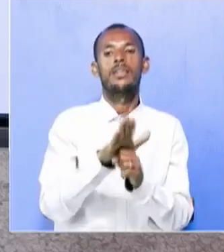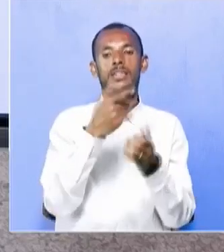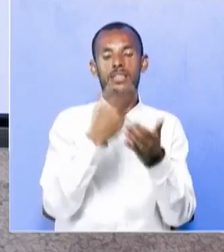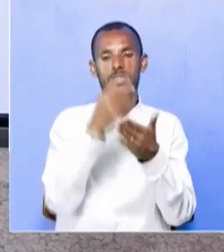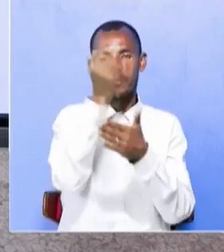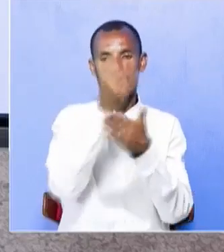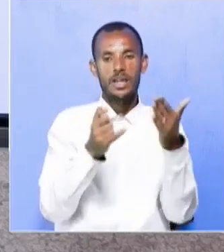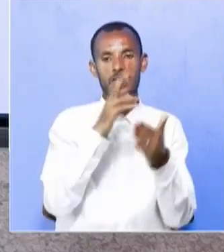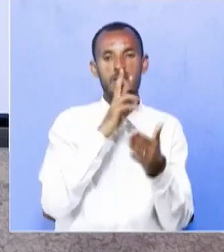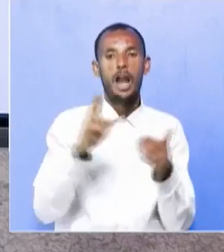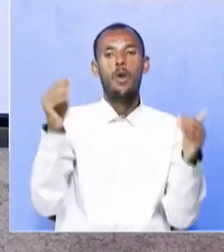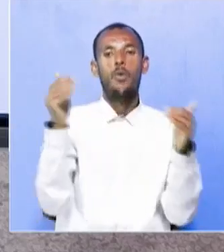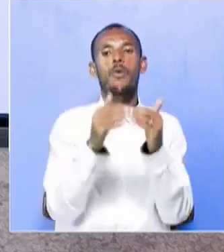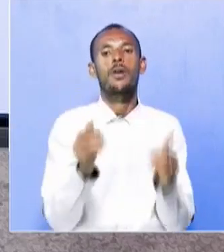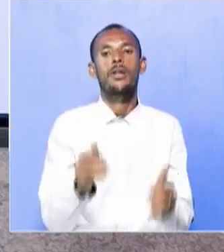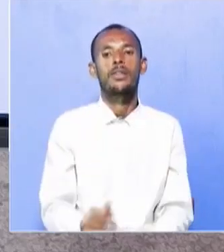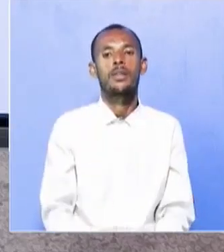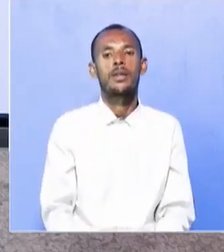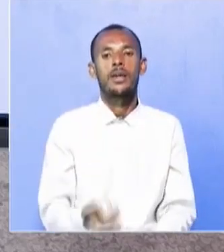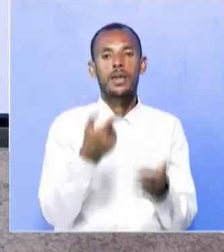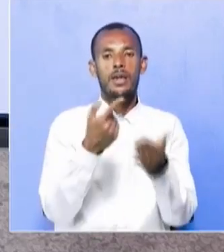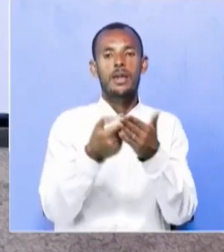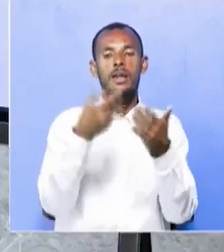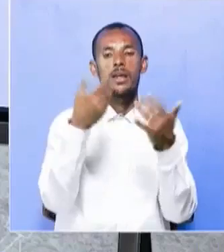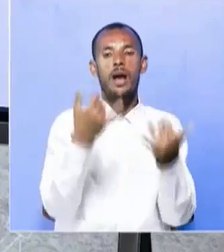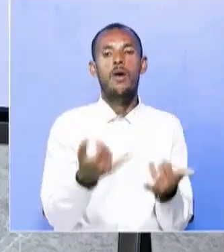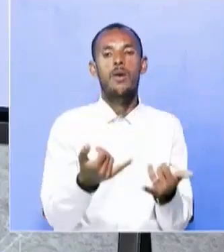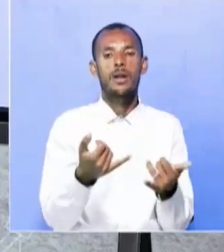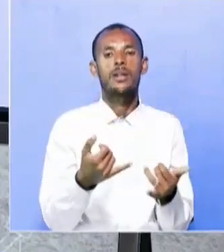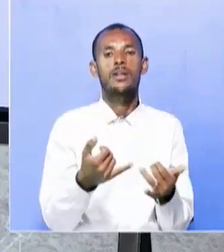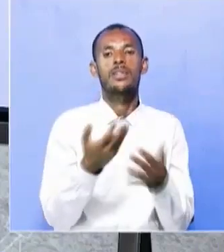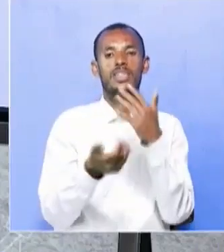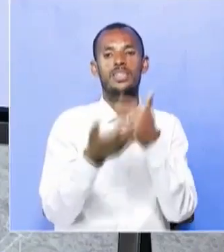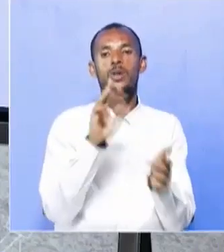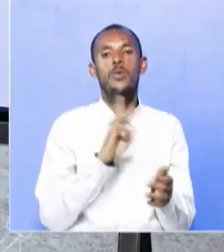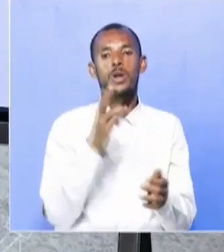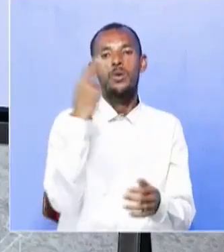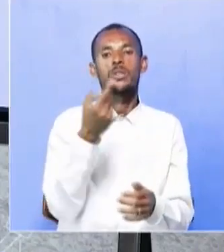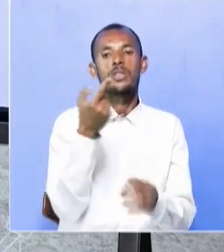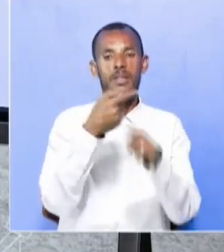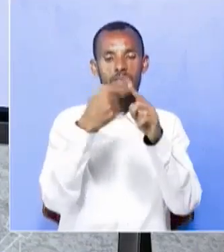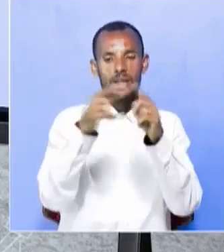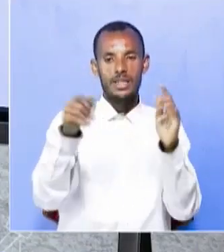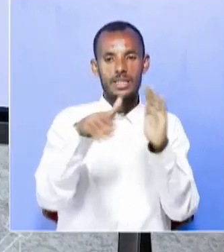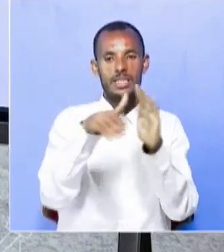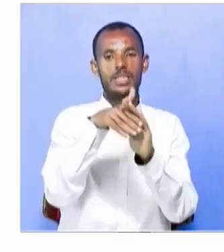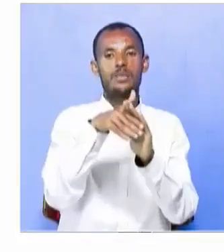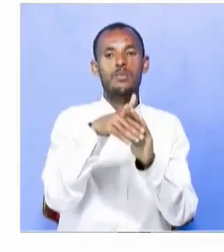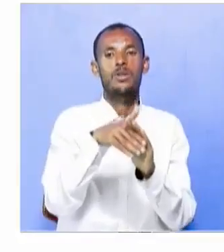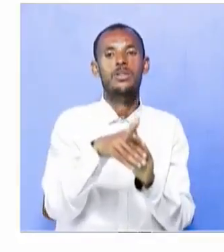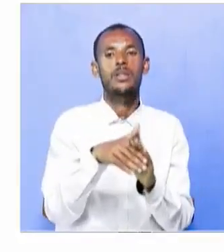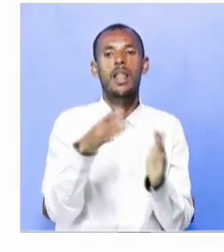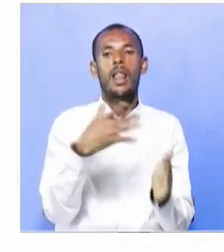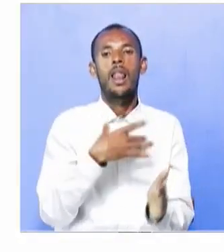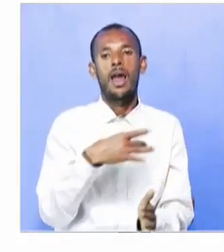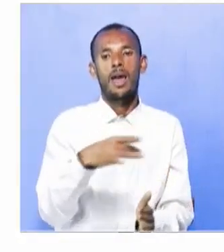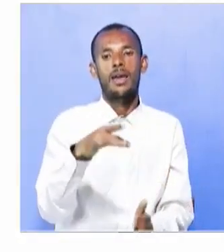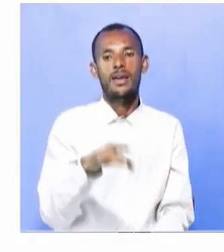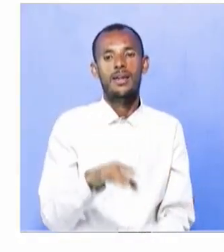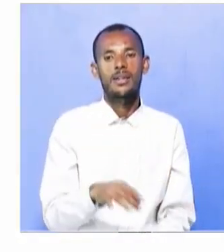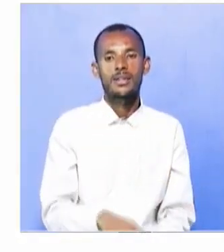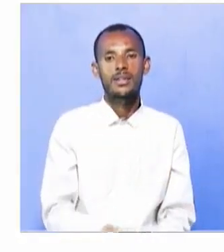figures are congruent. Here in our discussion, we use different symbols like this